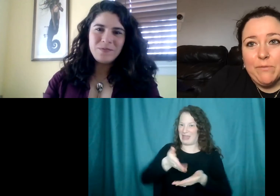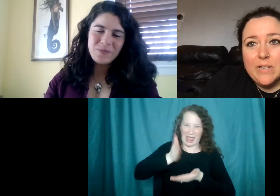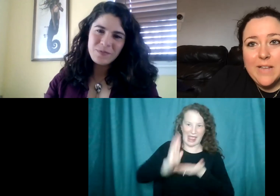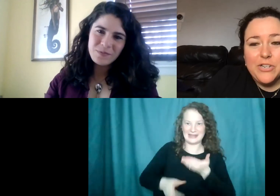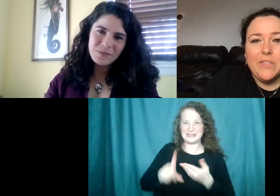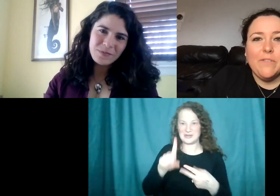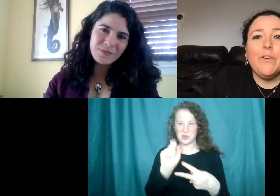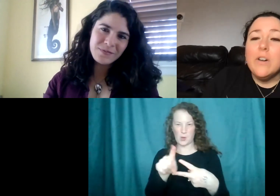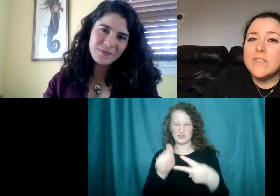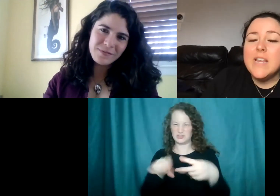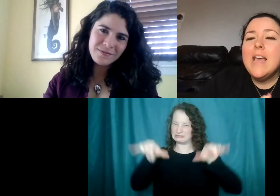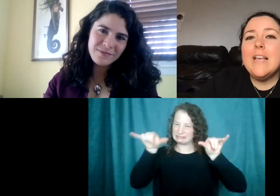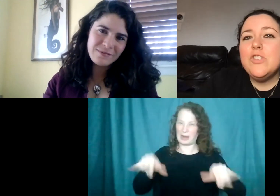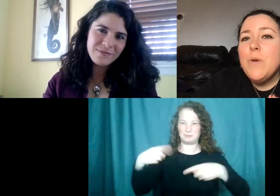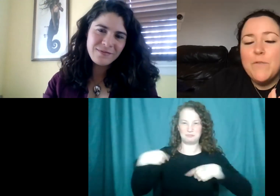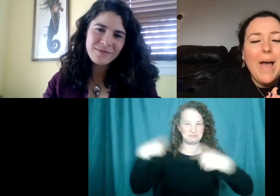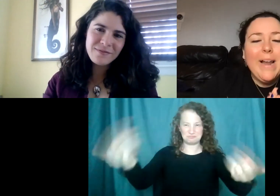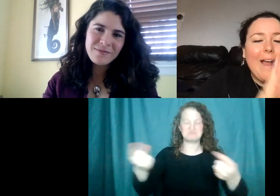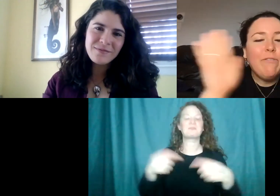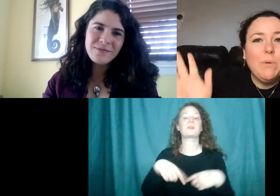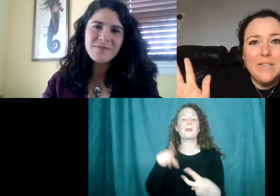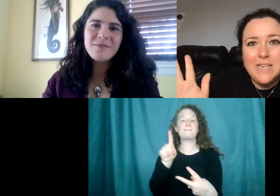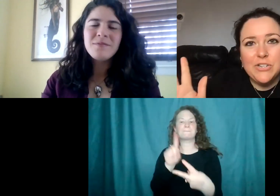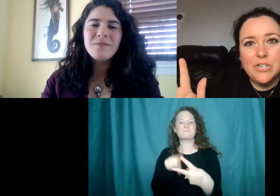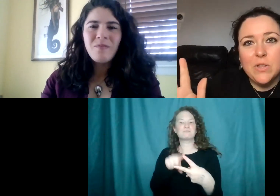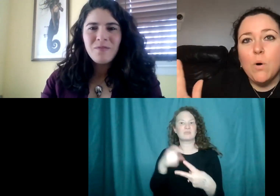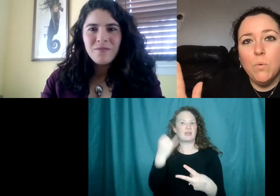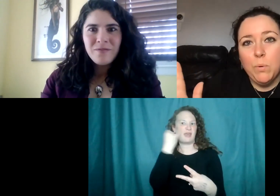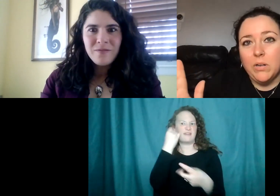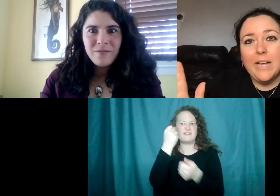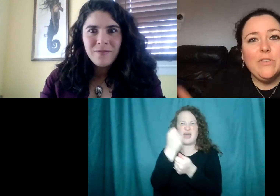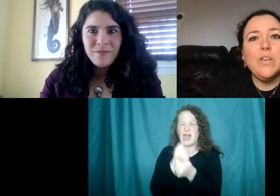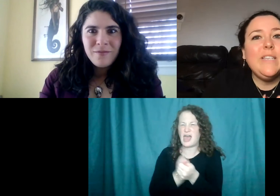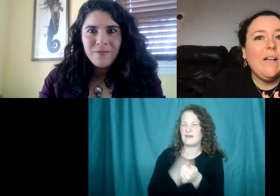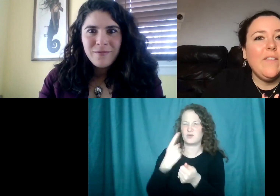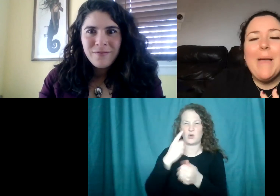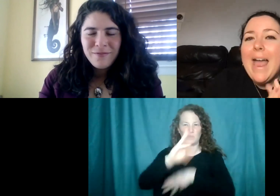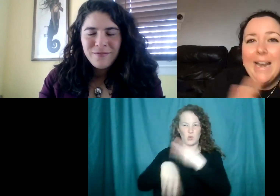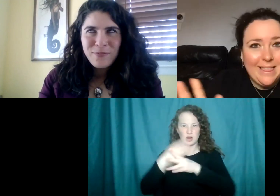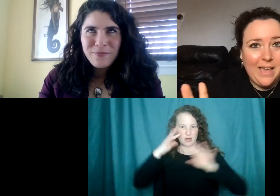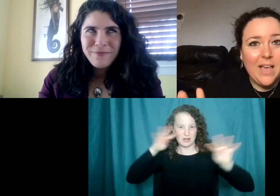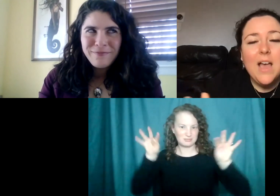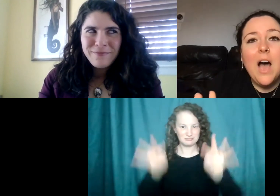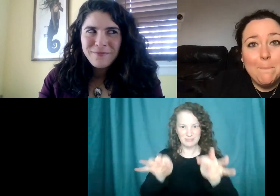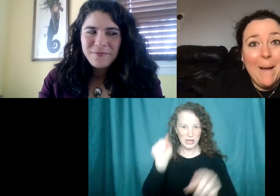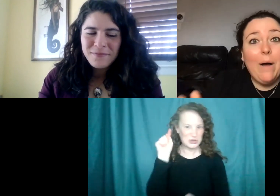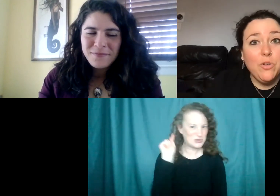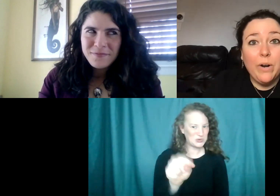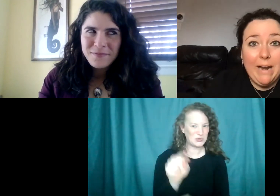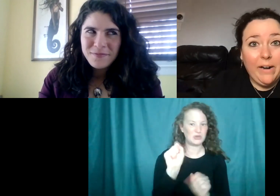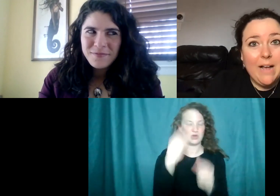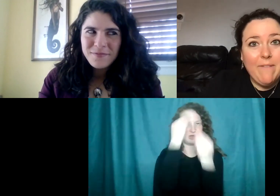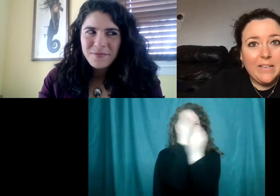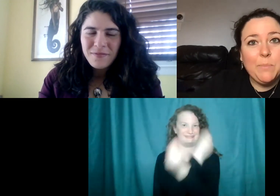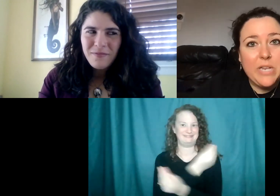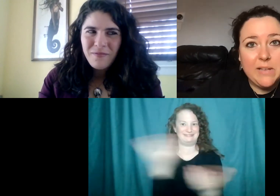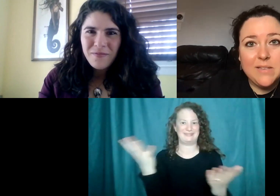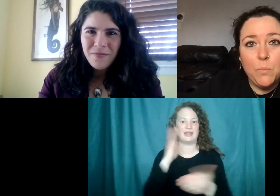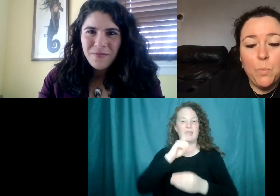of every session. The first is if you had everyone's attention in the whole world and you could tell them anything about your area